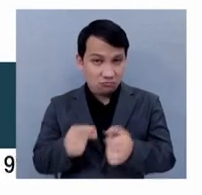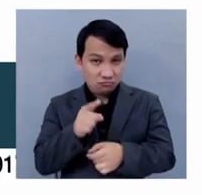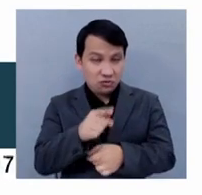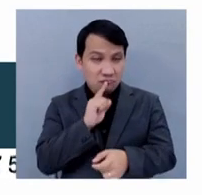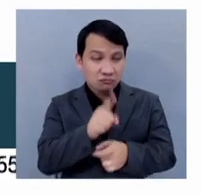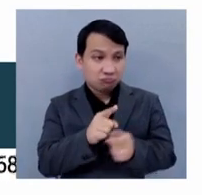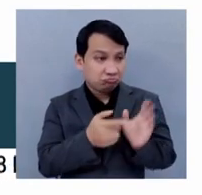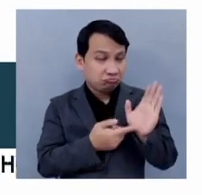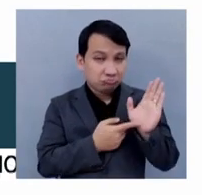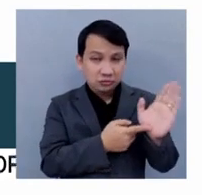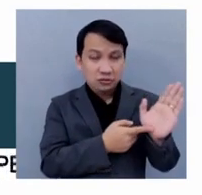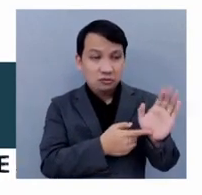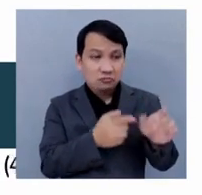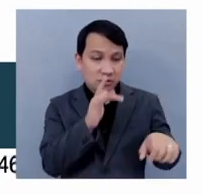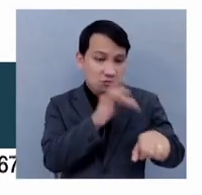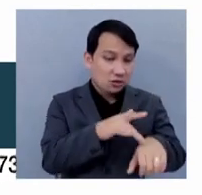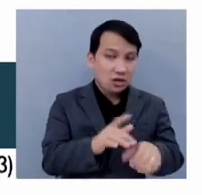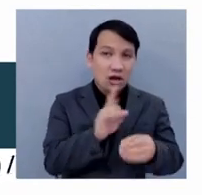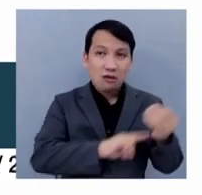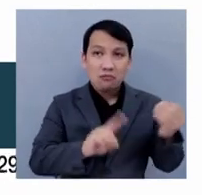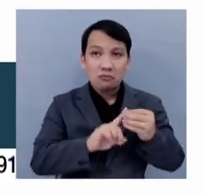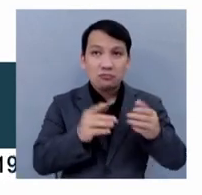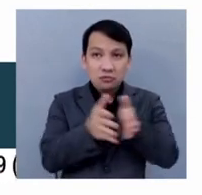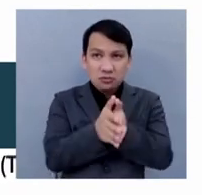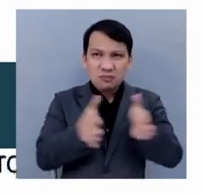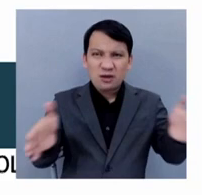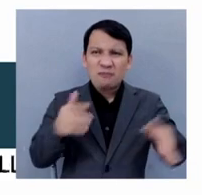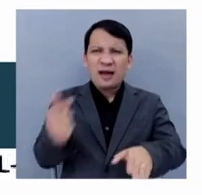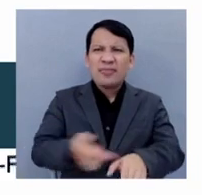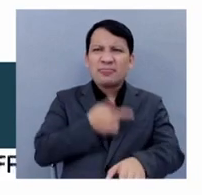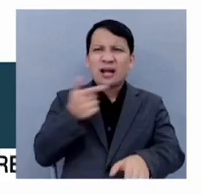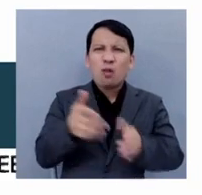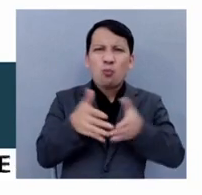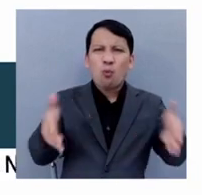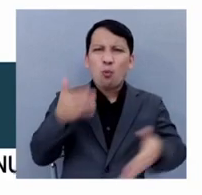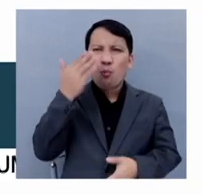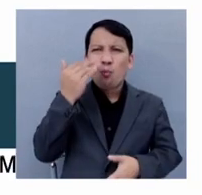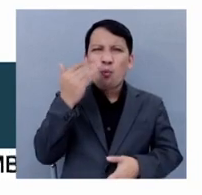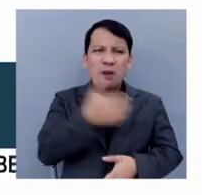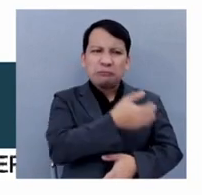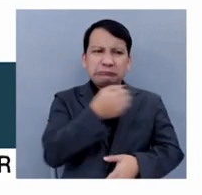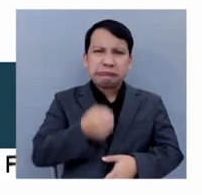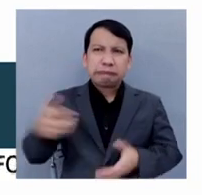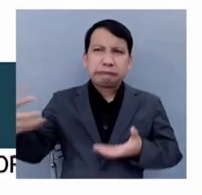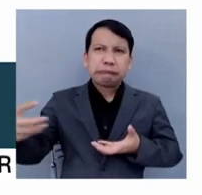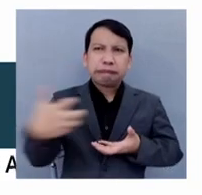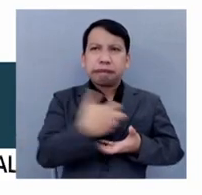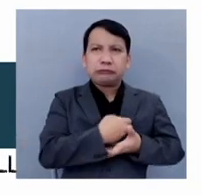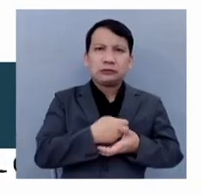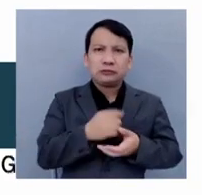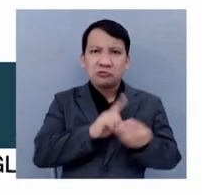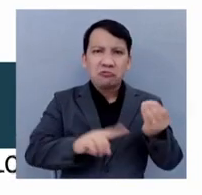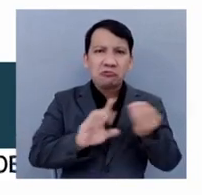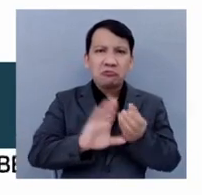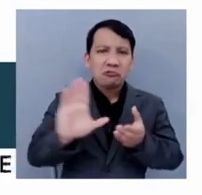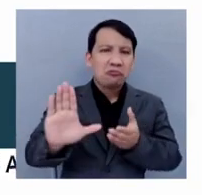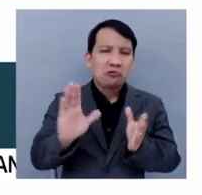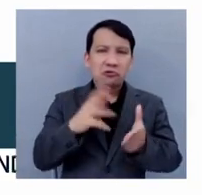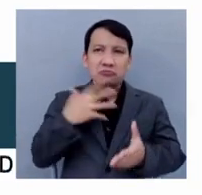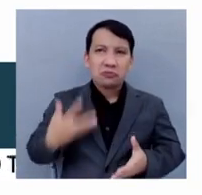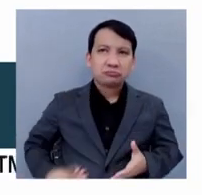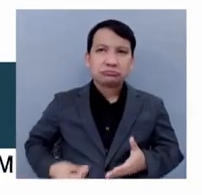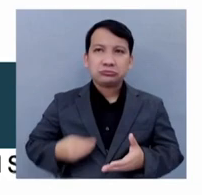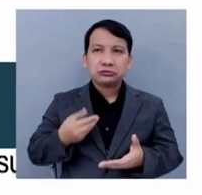in when we talk about the timeline, why it's taking this long to recover the ill-gotten wealth?